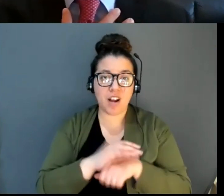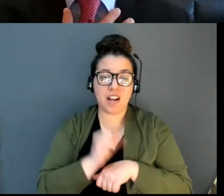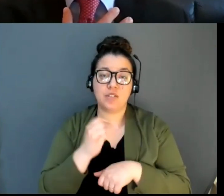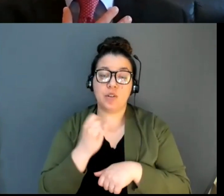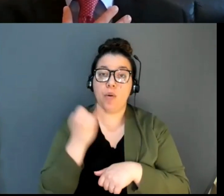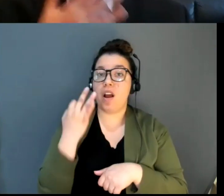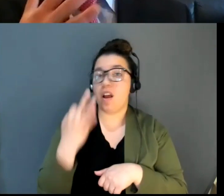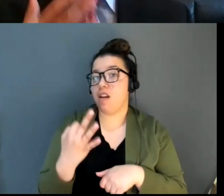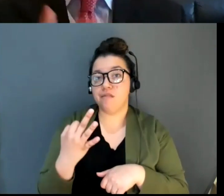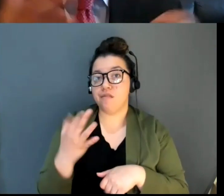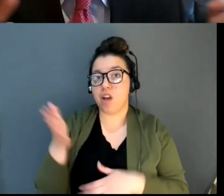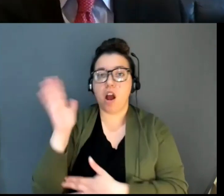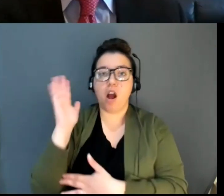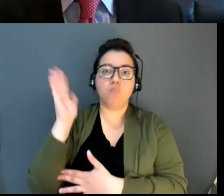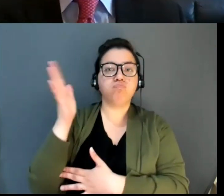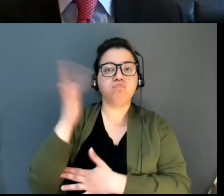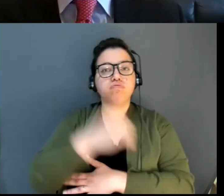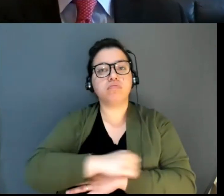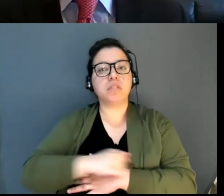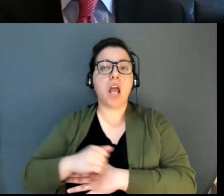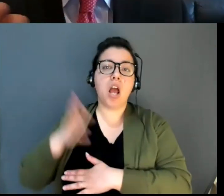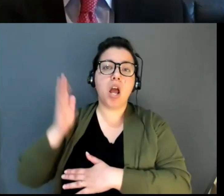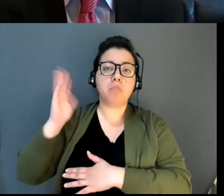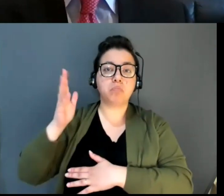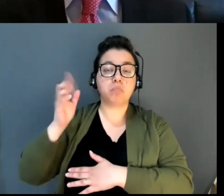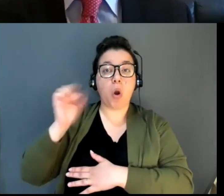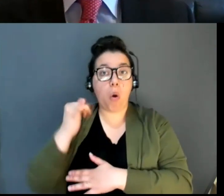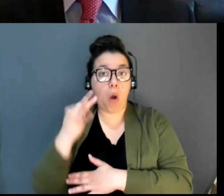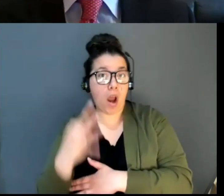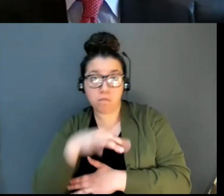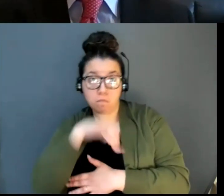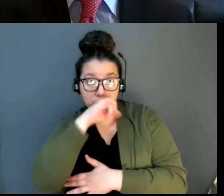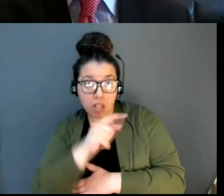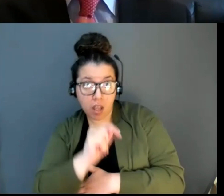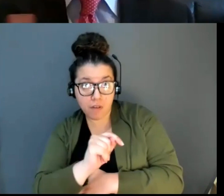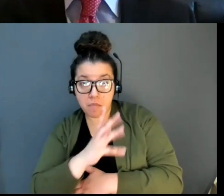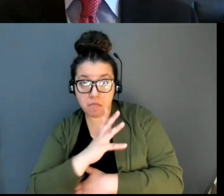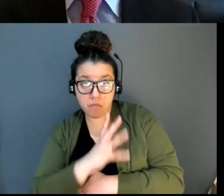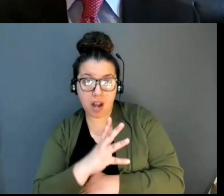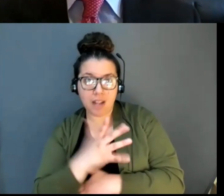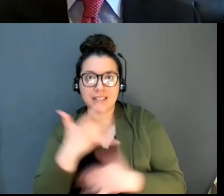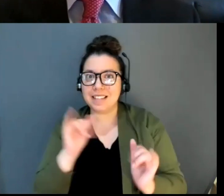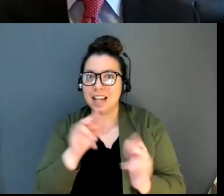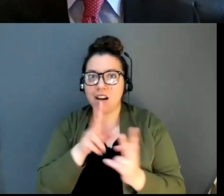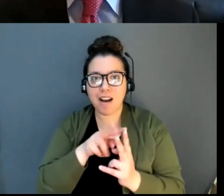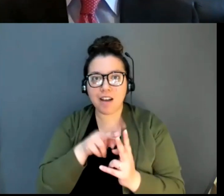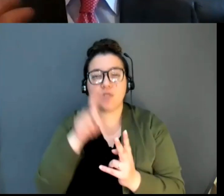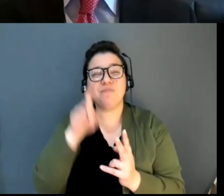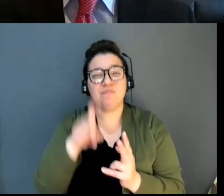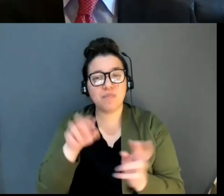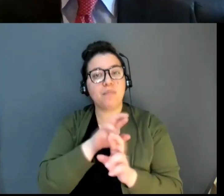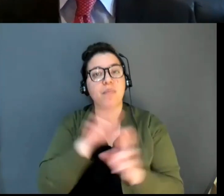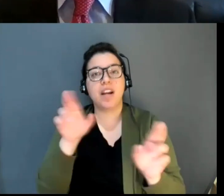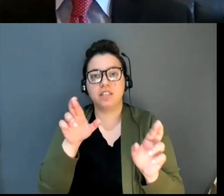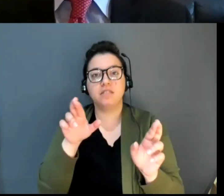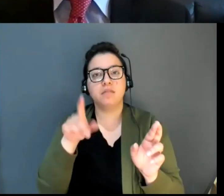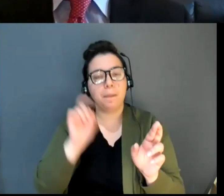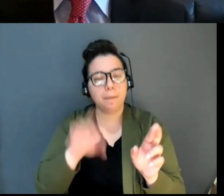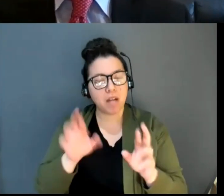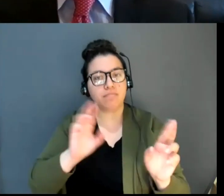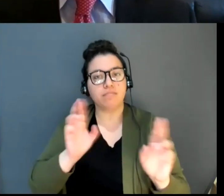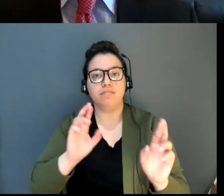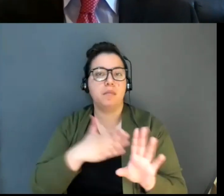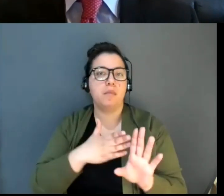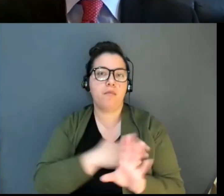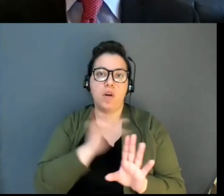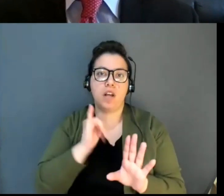don't love the stage, and even if you do, you have to come prepared. I mean, I think that's going to be a common theme throughout our conversation